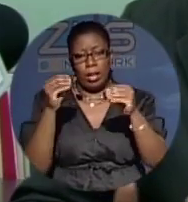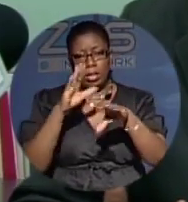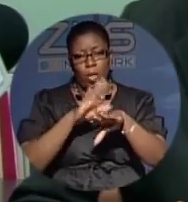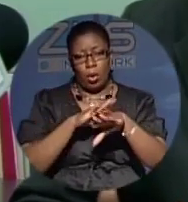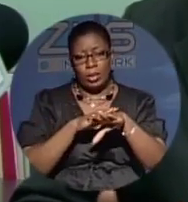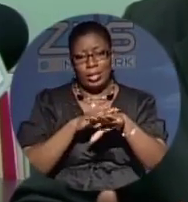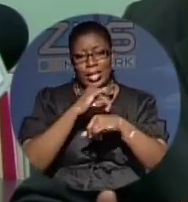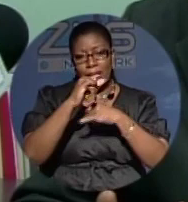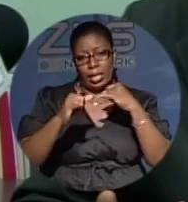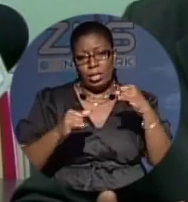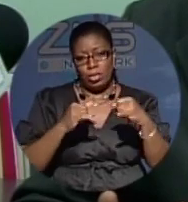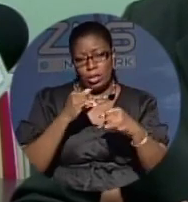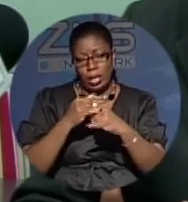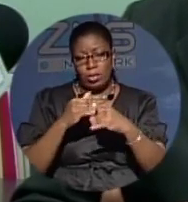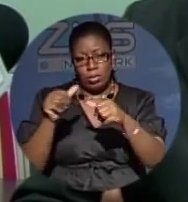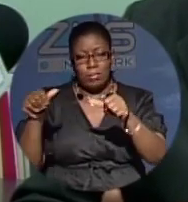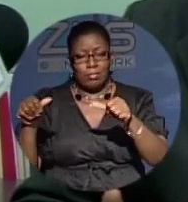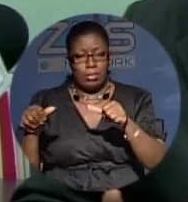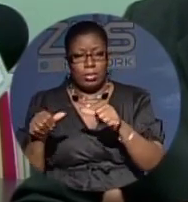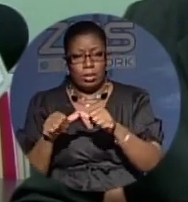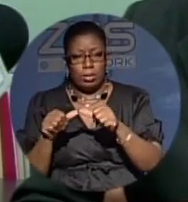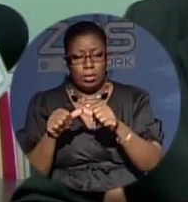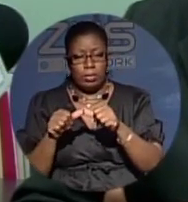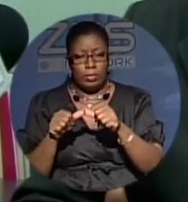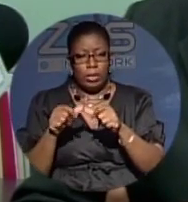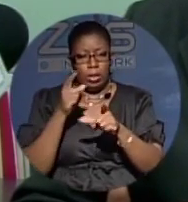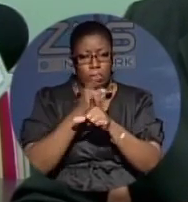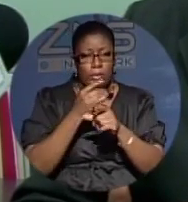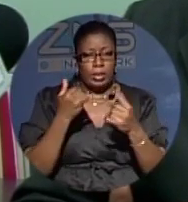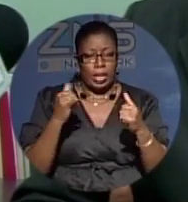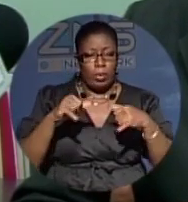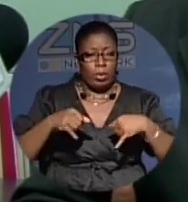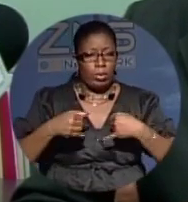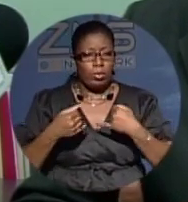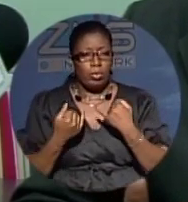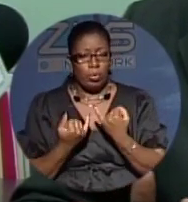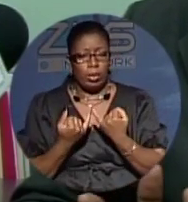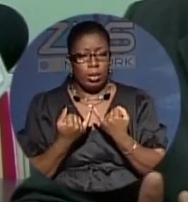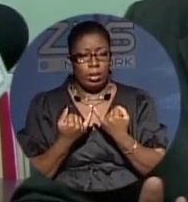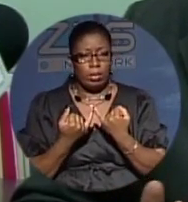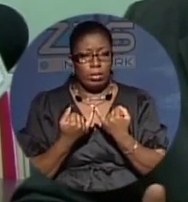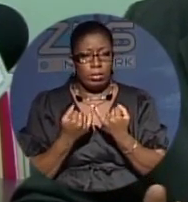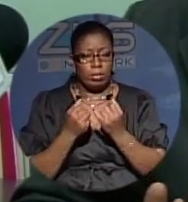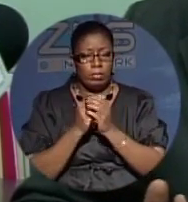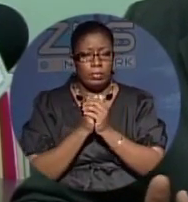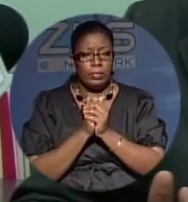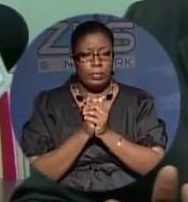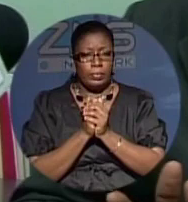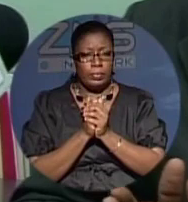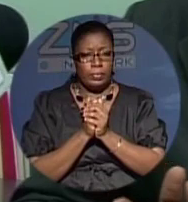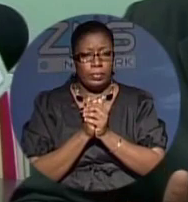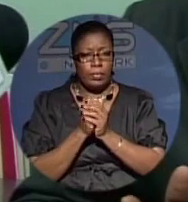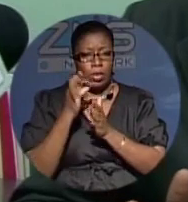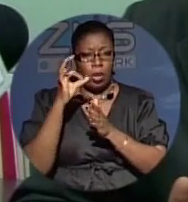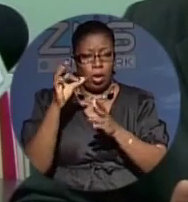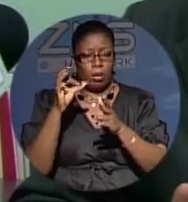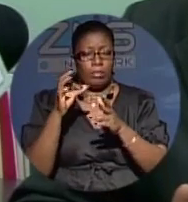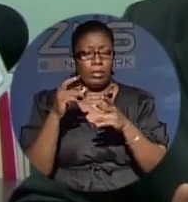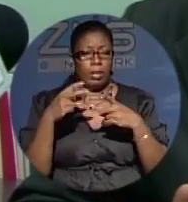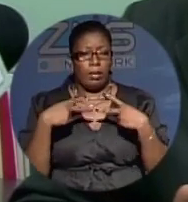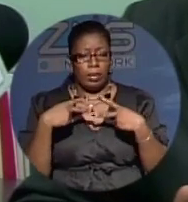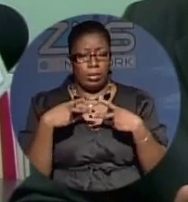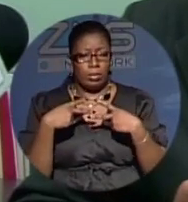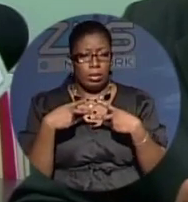the international side. Sky Bahamas right now is enjoying the reputation of being an outstanding